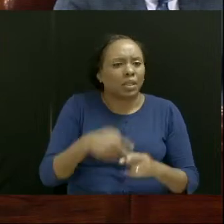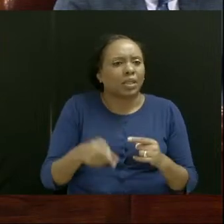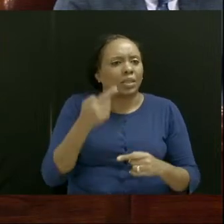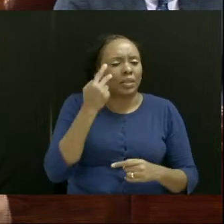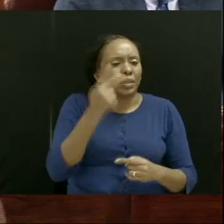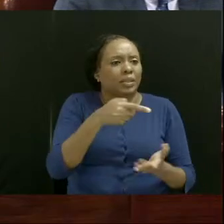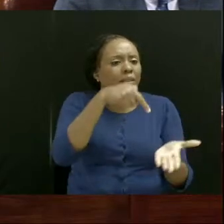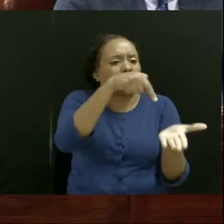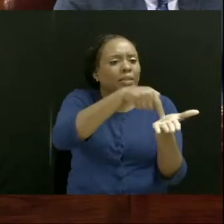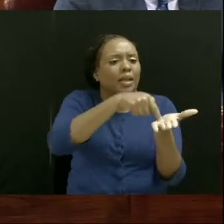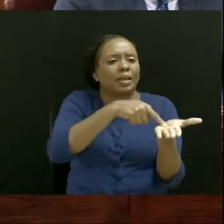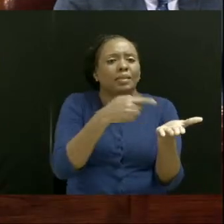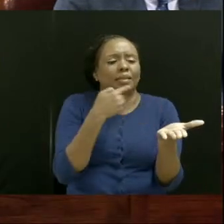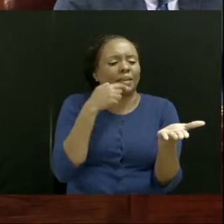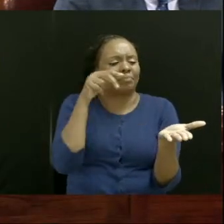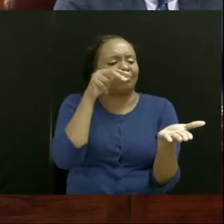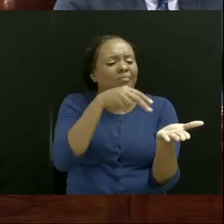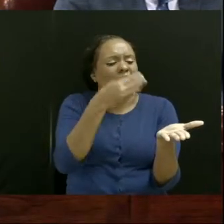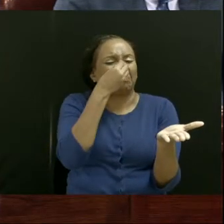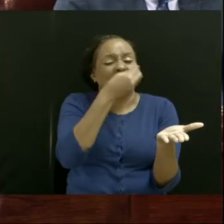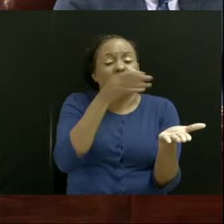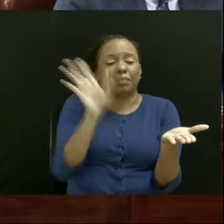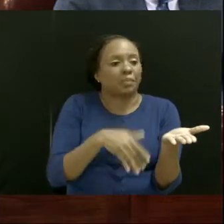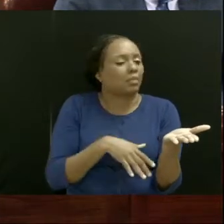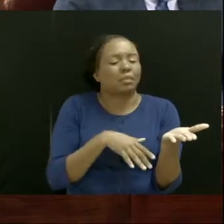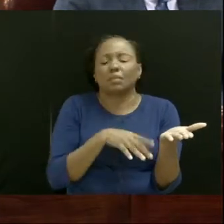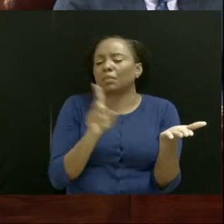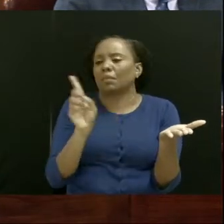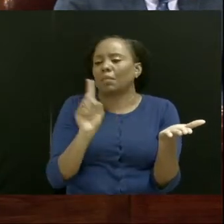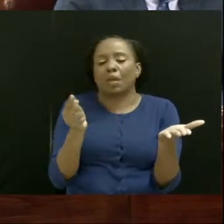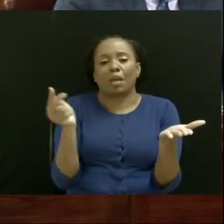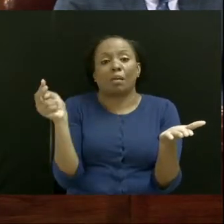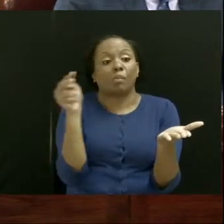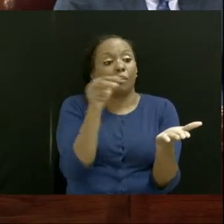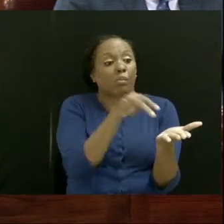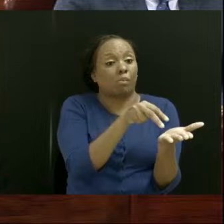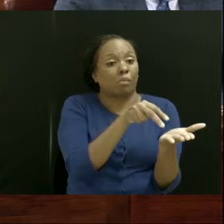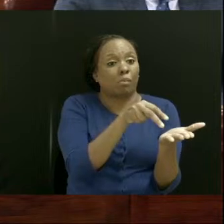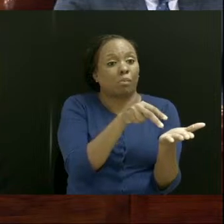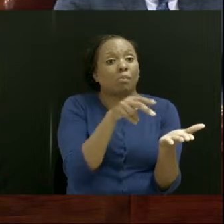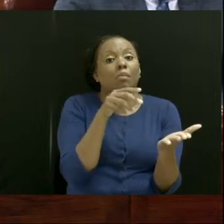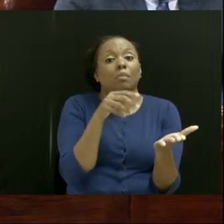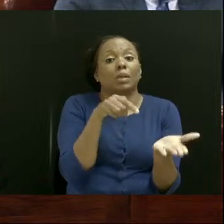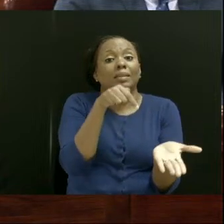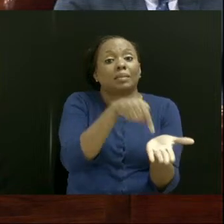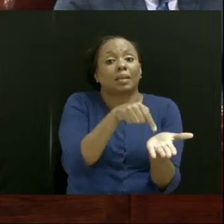That debt service, from my figures here, will total